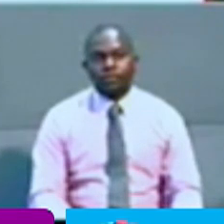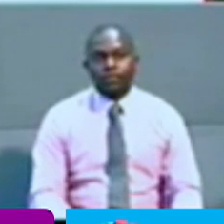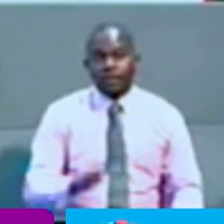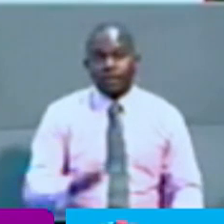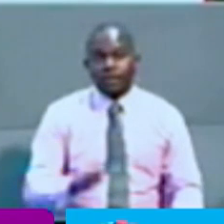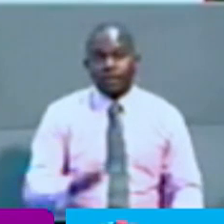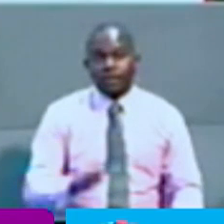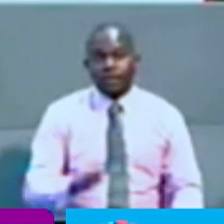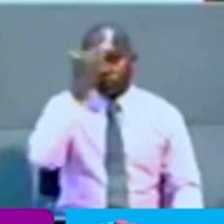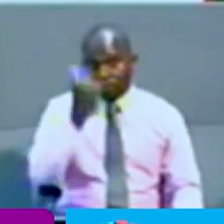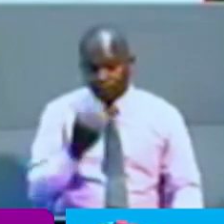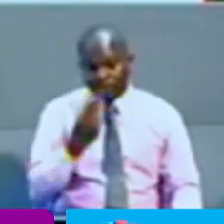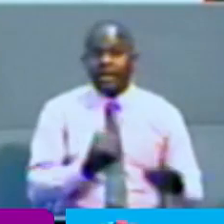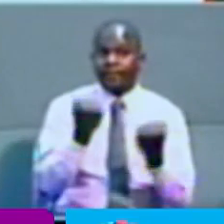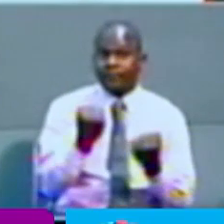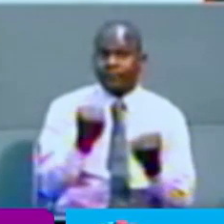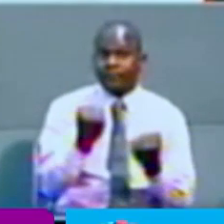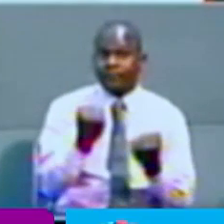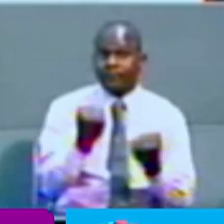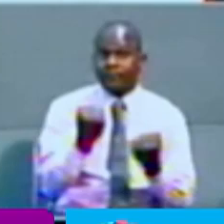And that's why we say vehicles